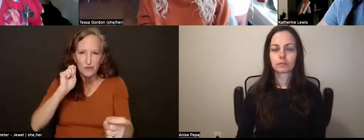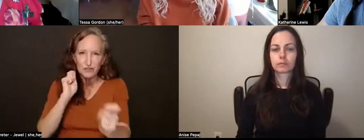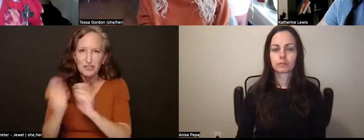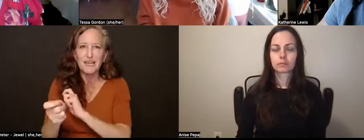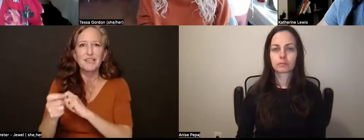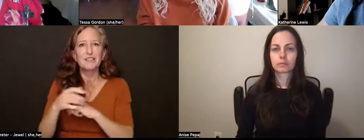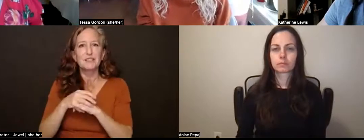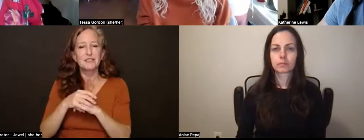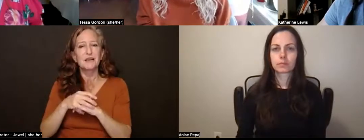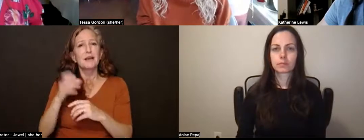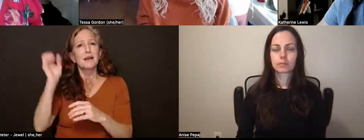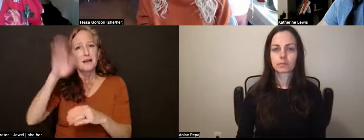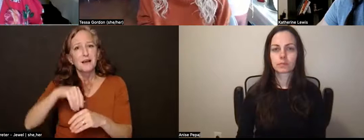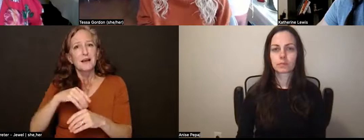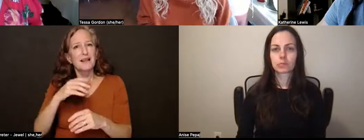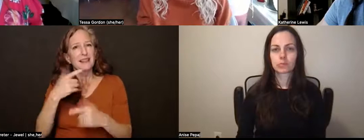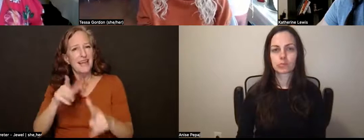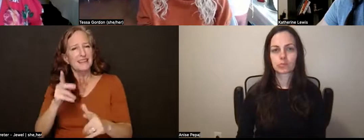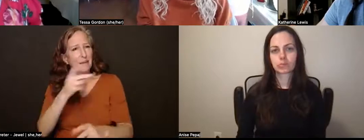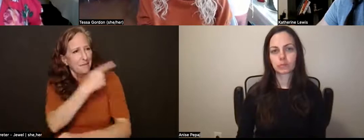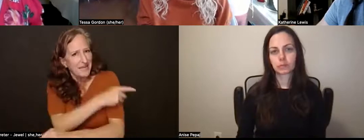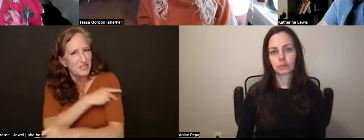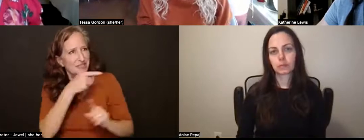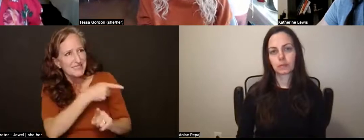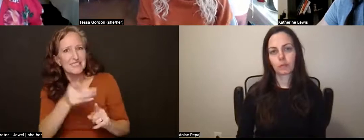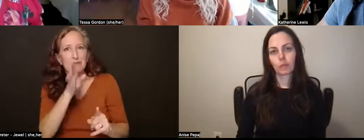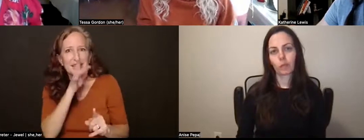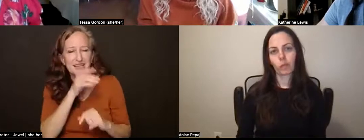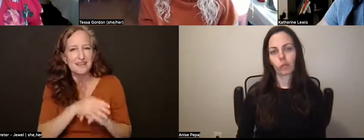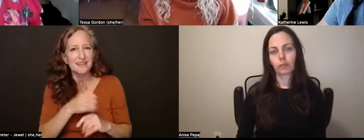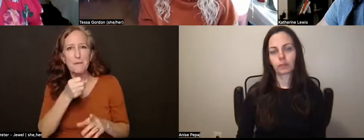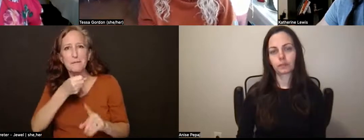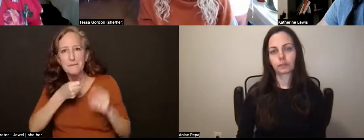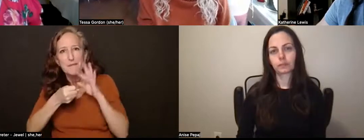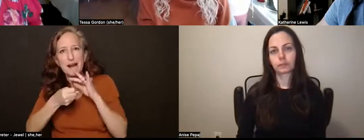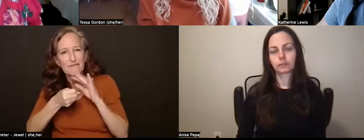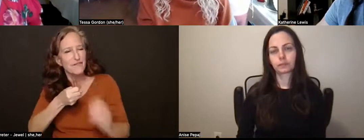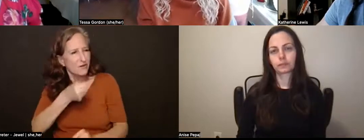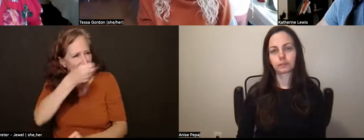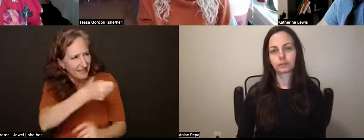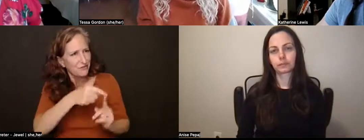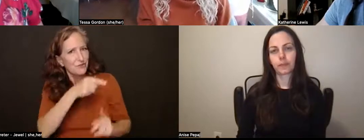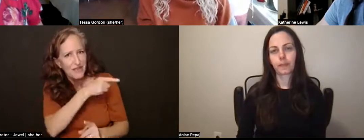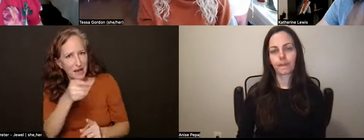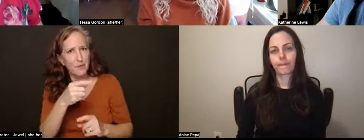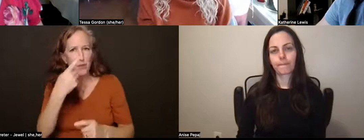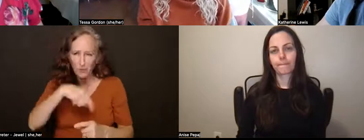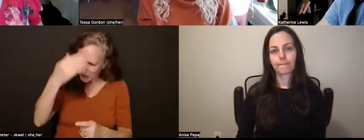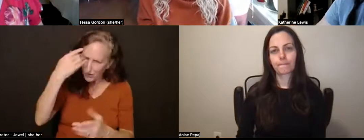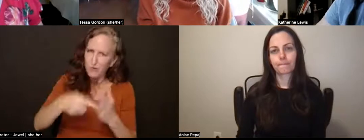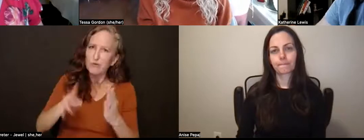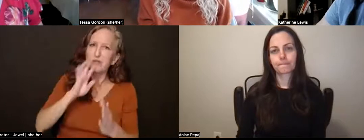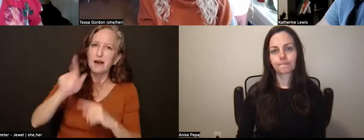of a microphone to the patients, because we, of course, know what we're talking about. Secondly, one of you all talked about the